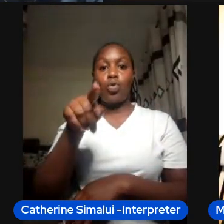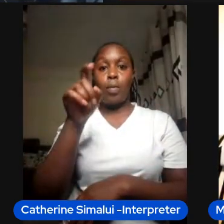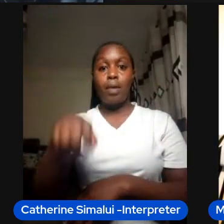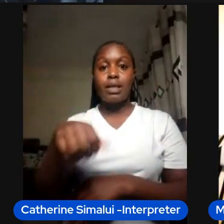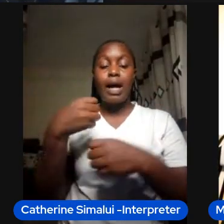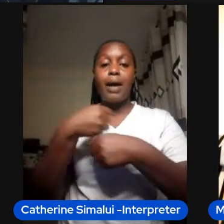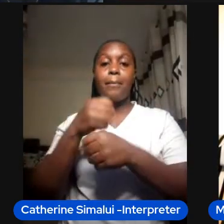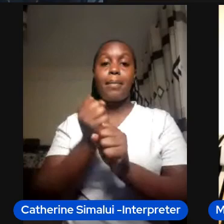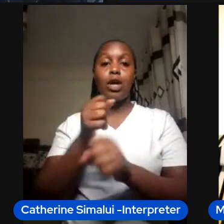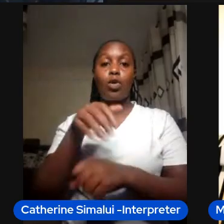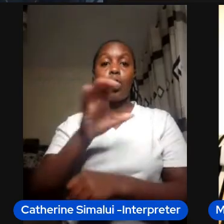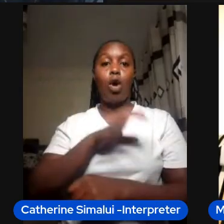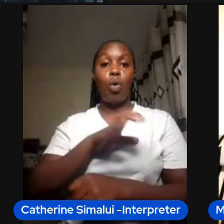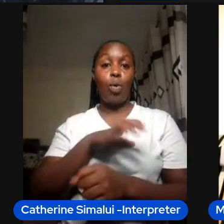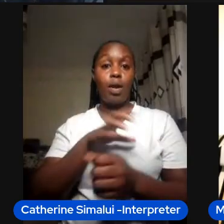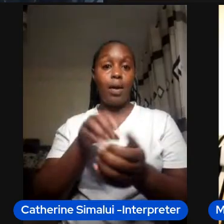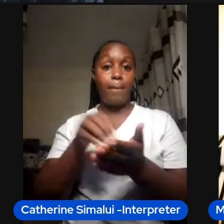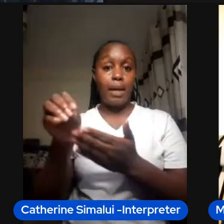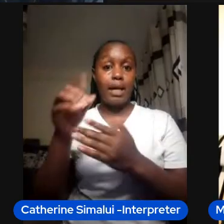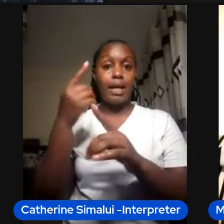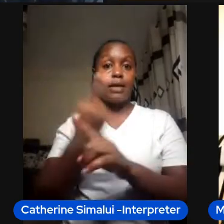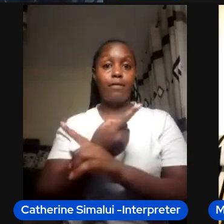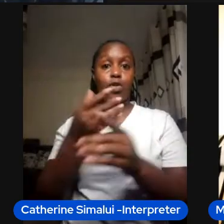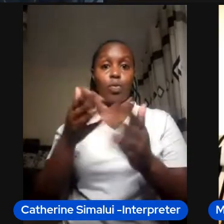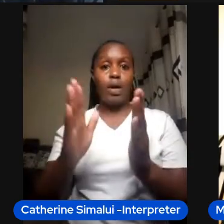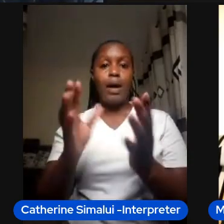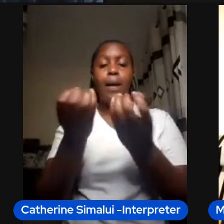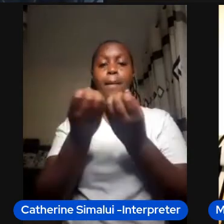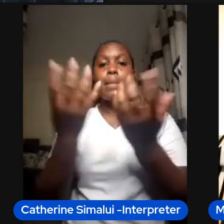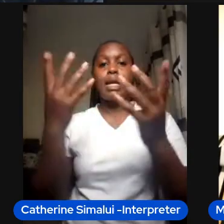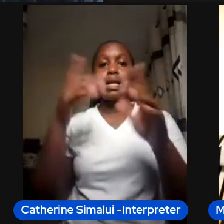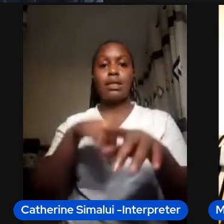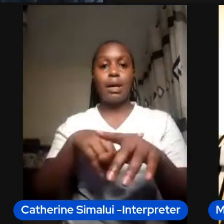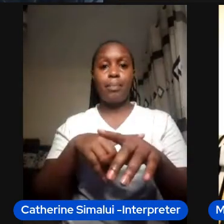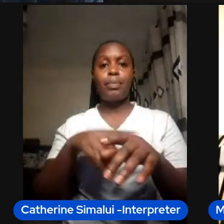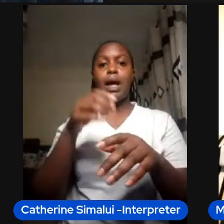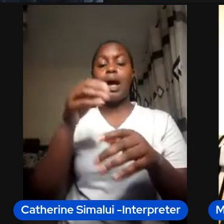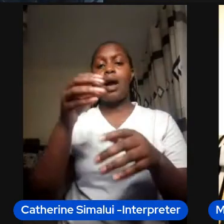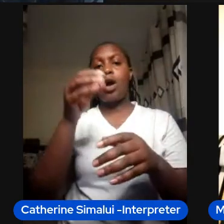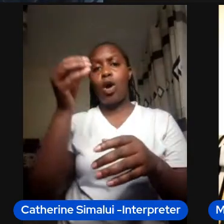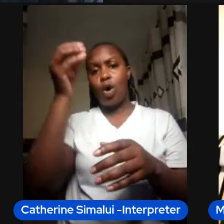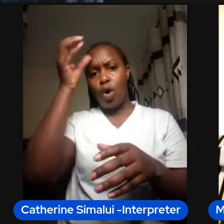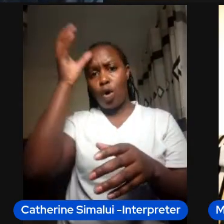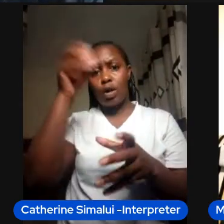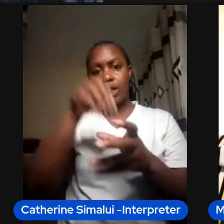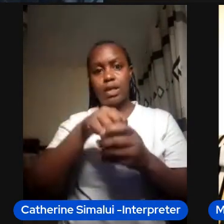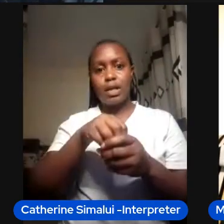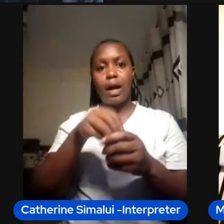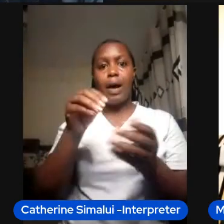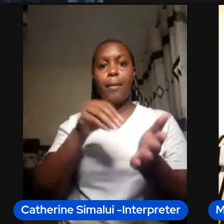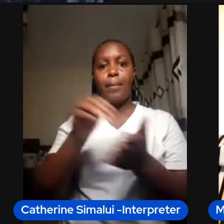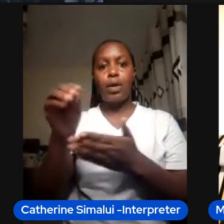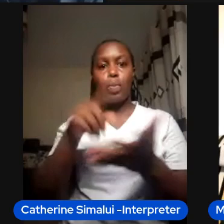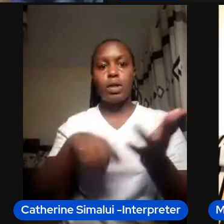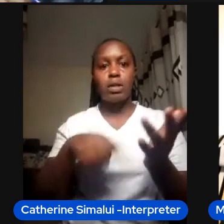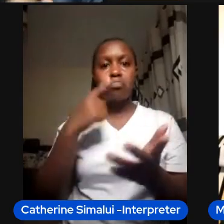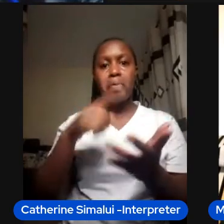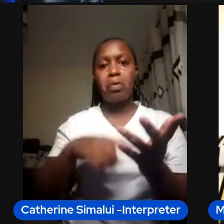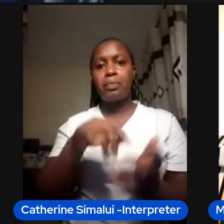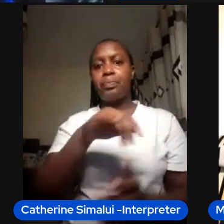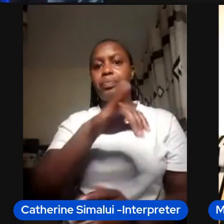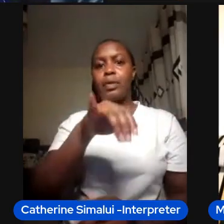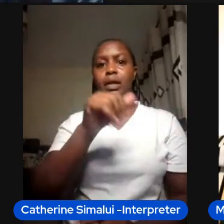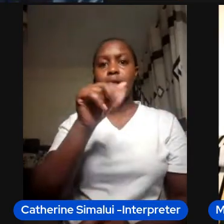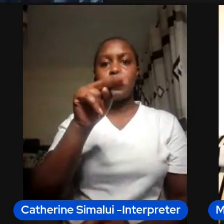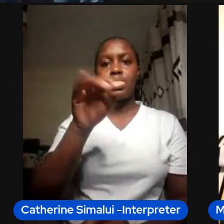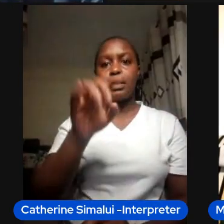time, content creators are paid like by exposure. They're like, oh, Janet, let me post for you post for me that content, and